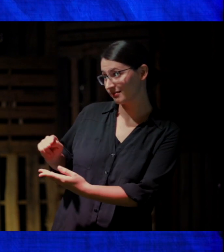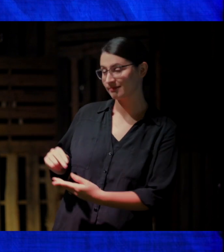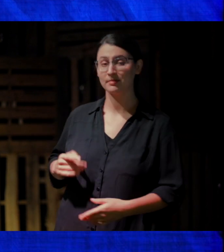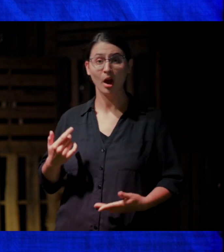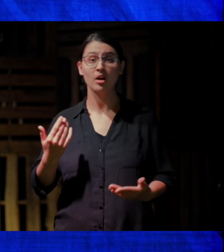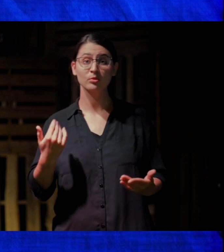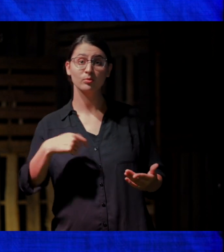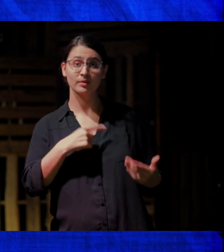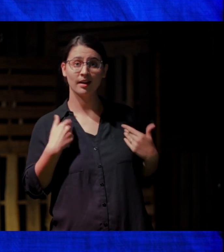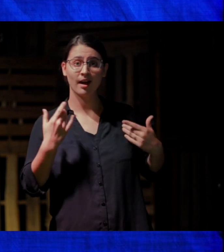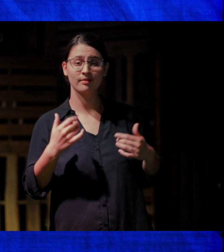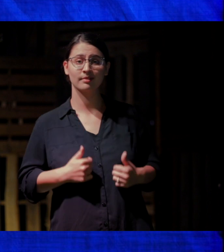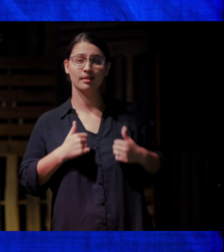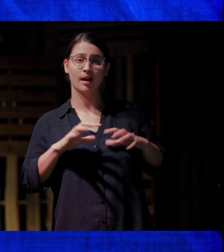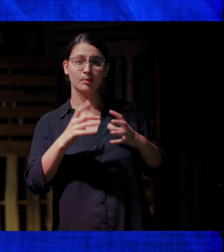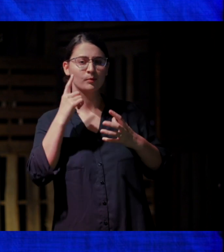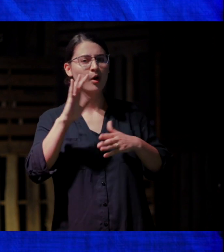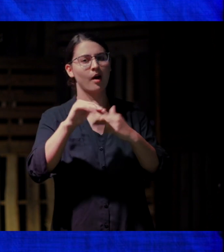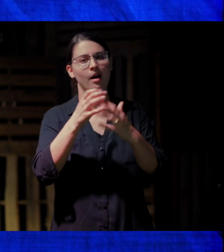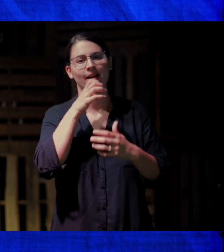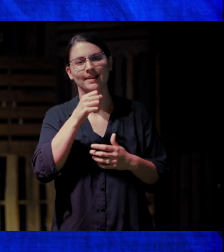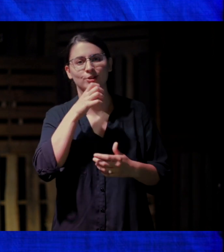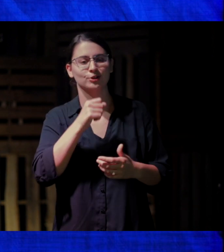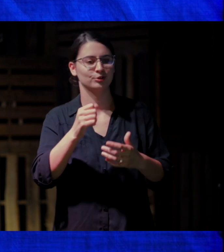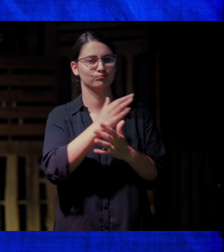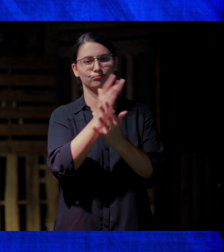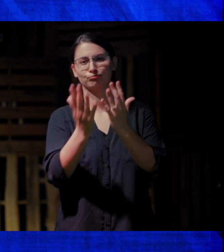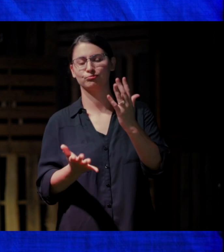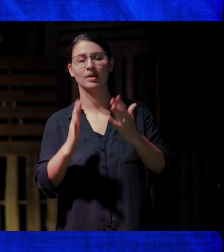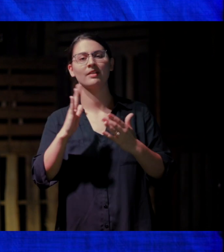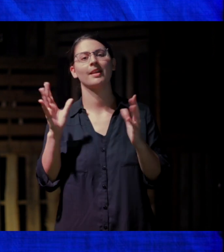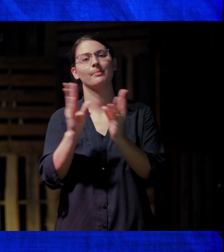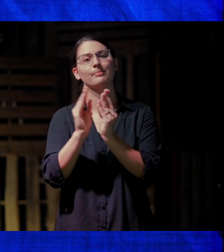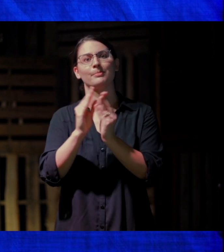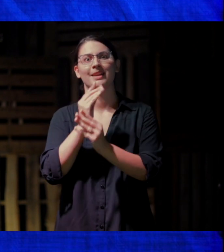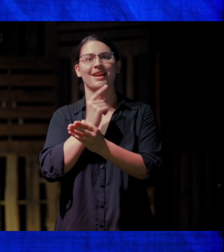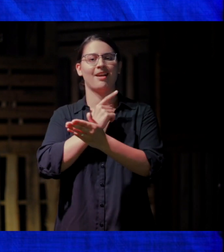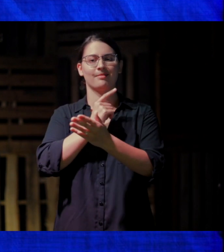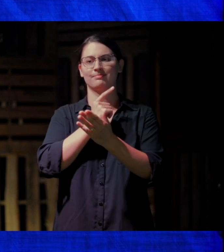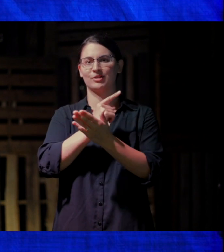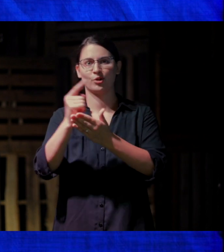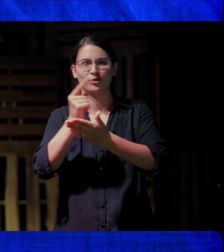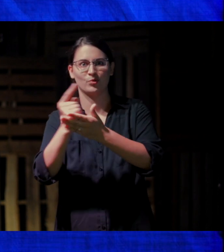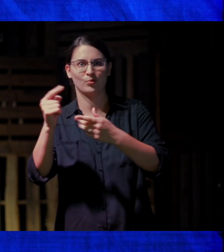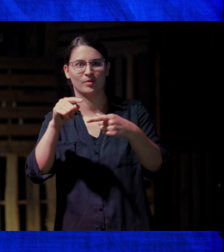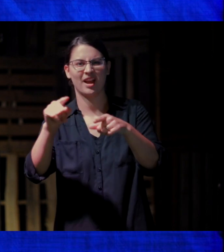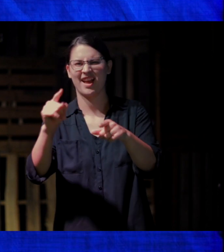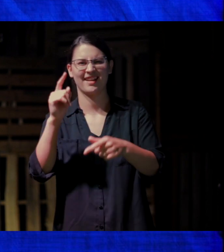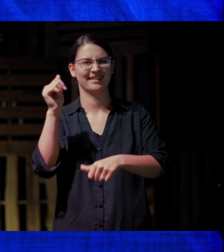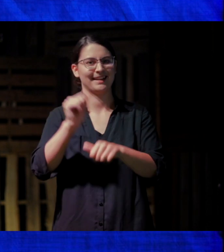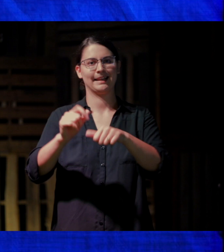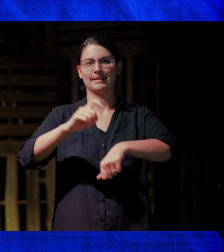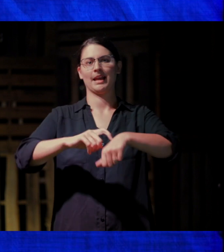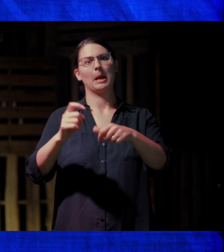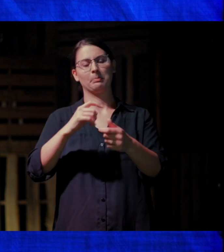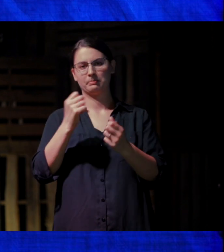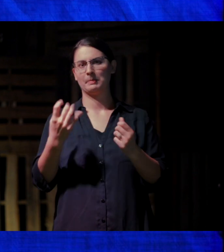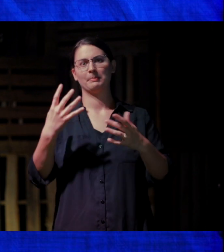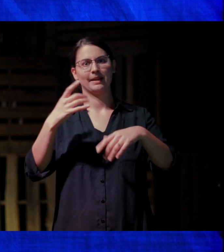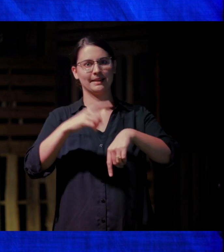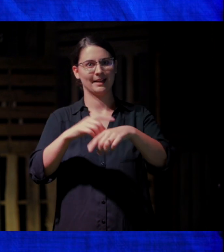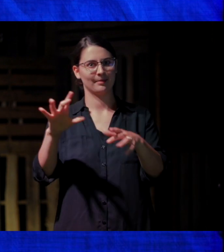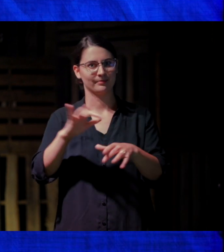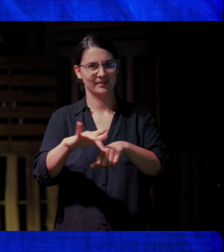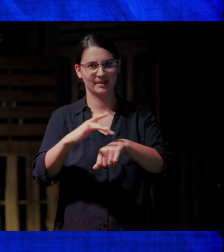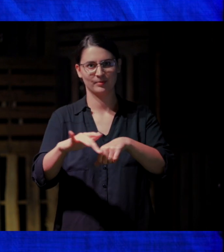groups for all ages, meeting all different types of the week, and they're going to be meeting weekly beginning September 13th. Some meet more than